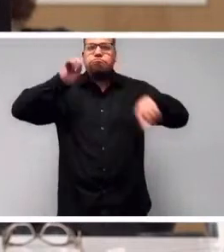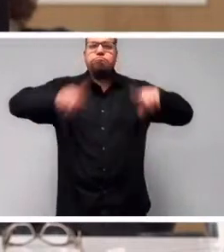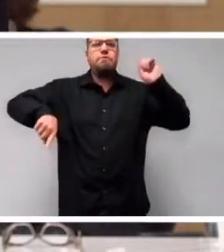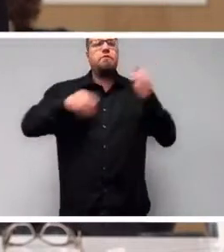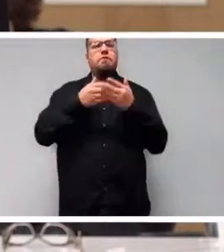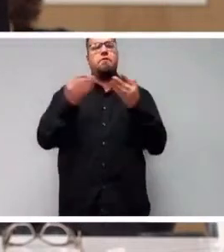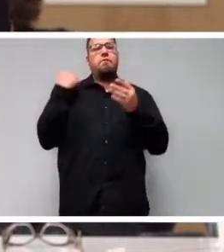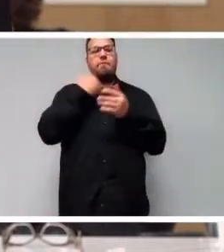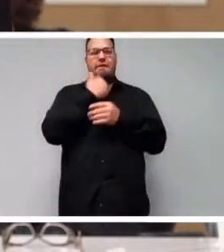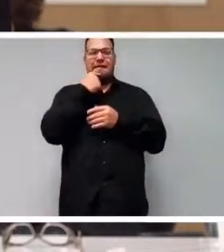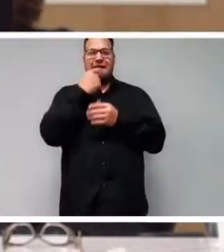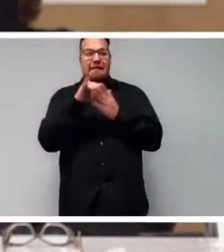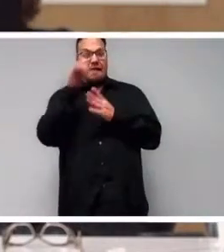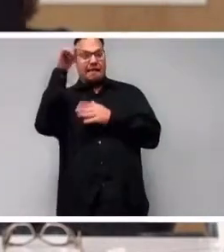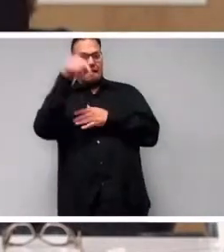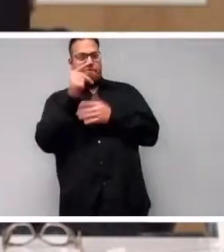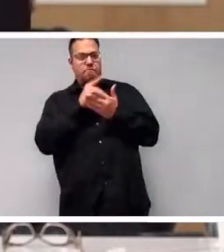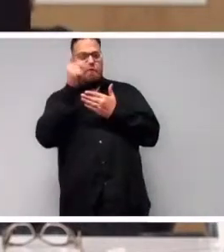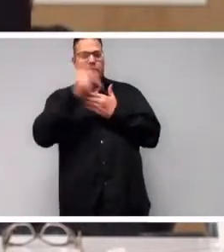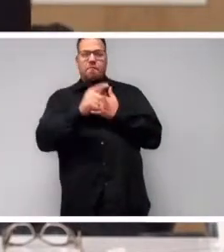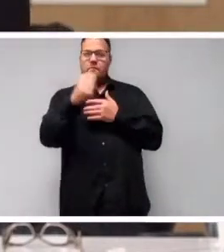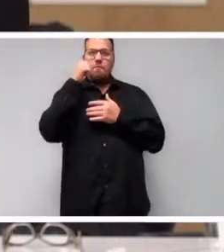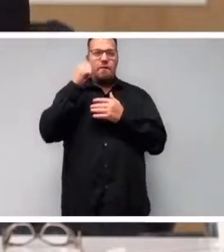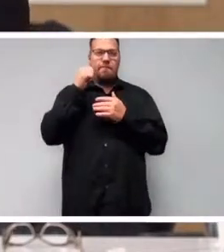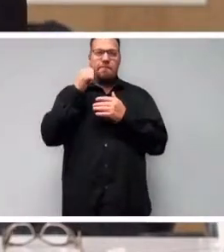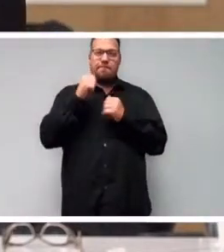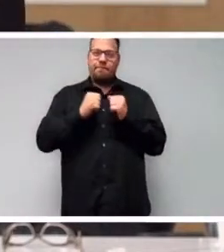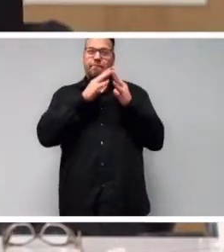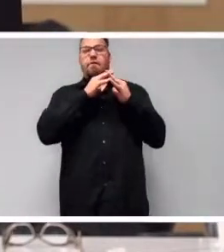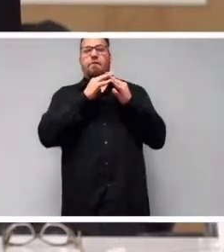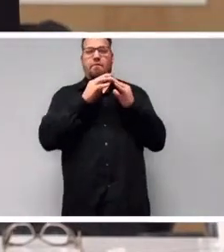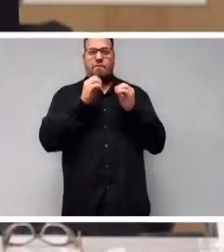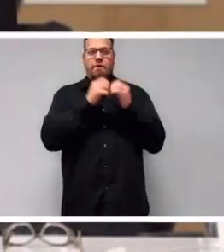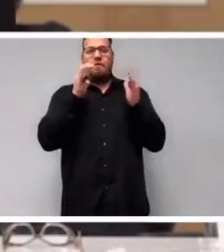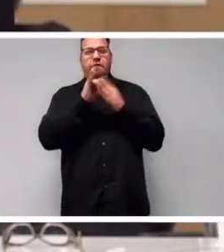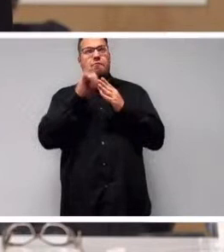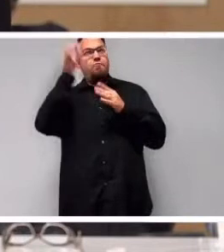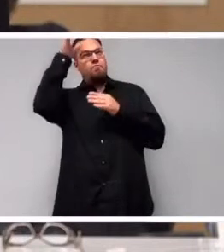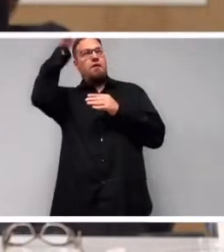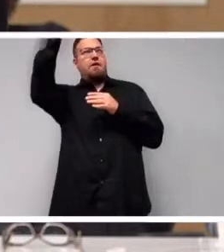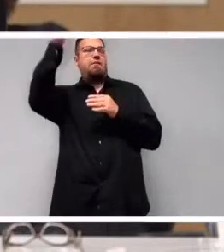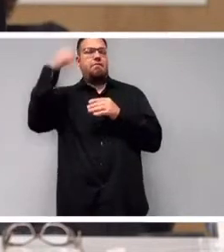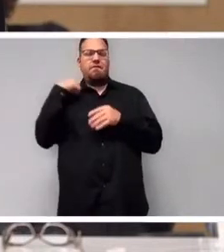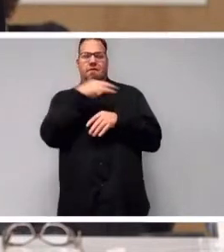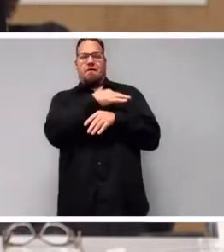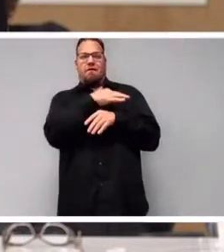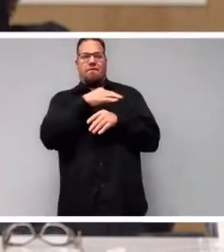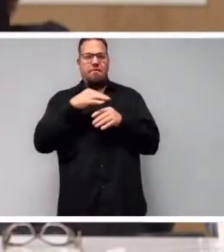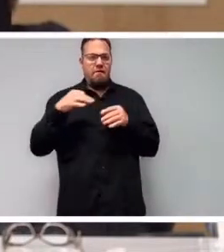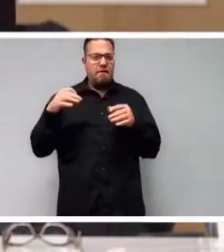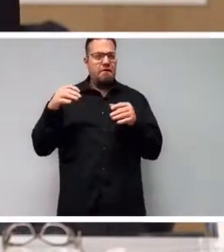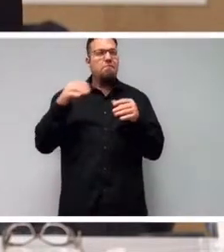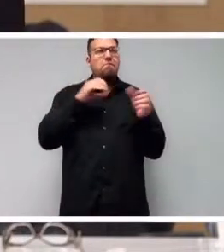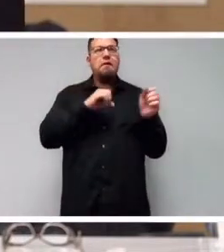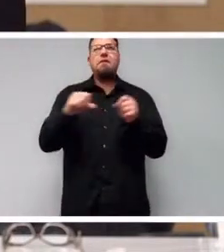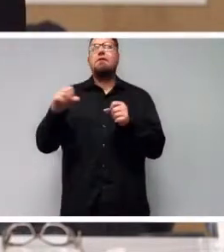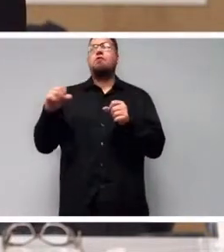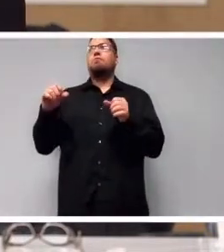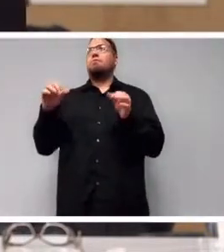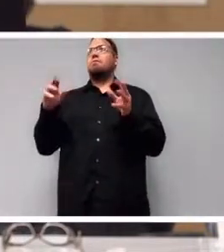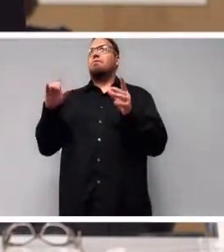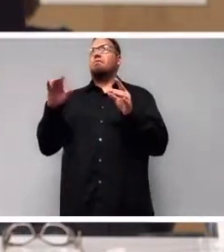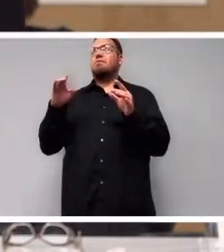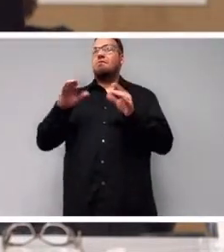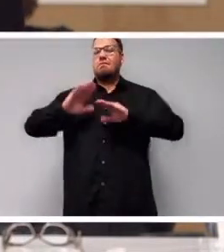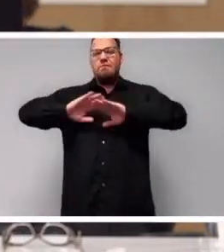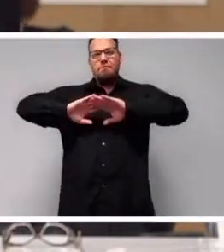this program would not operate without the creative innovation of our staff and the ability to push boundaries sometimes